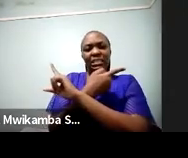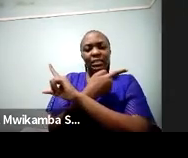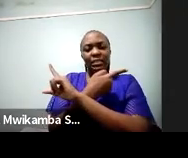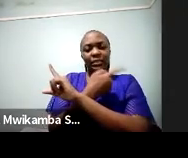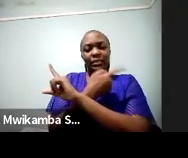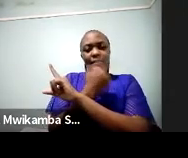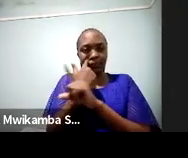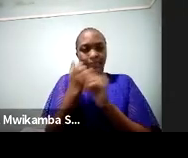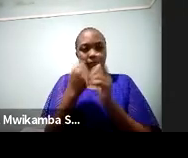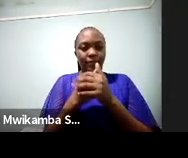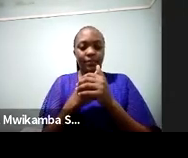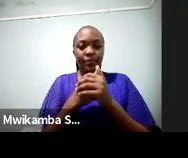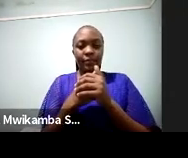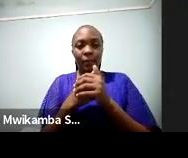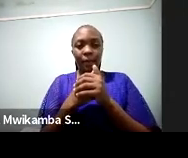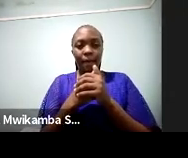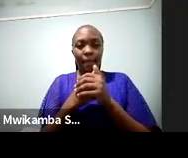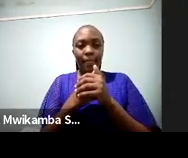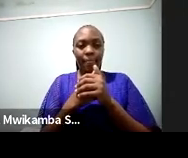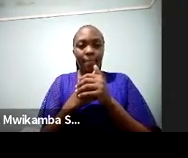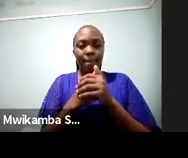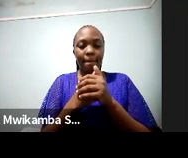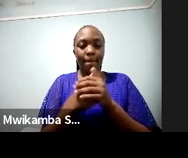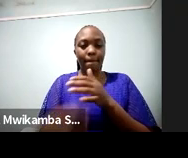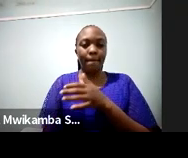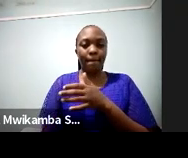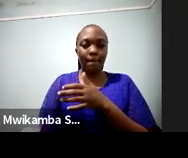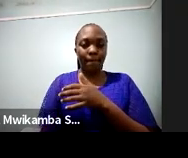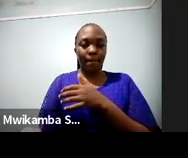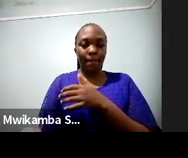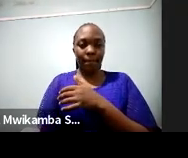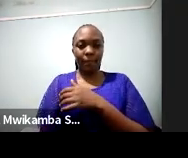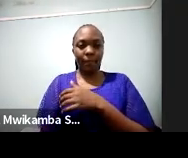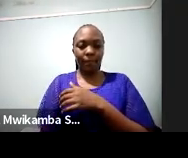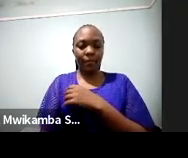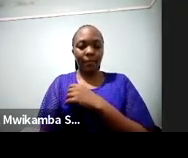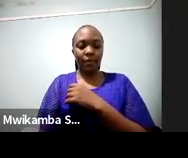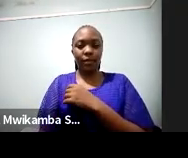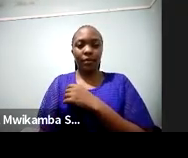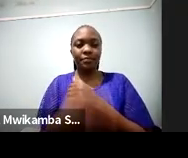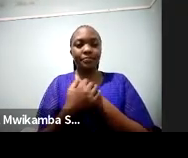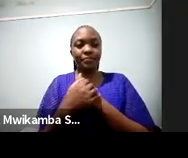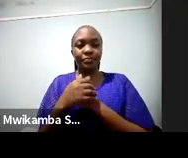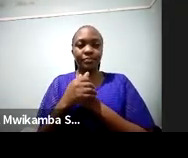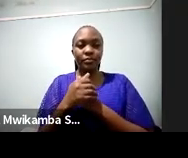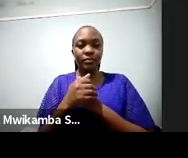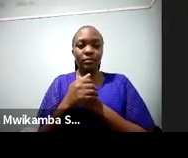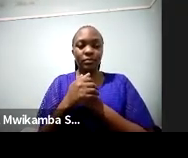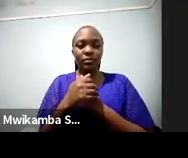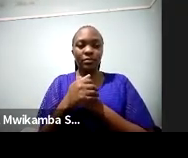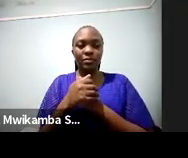in Kenya. Of course, there are other macroeconomic effects that for today will not dwell into. But of course, job searching or